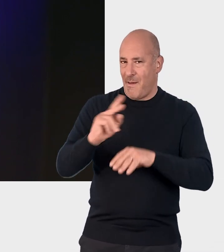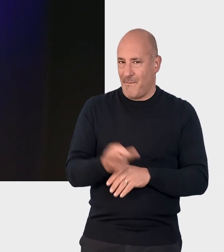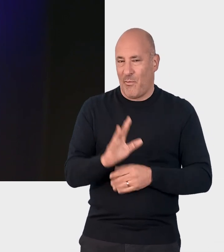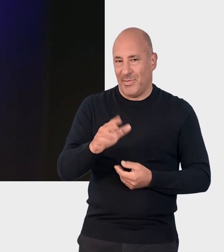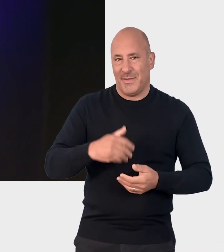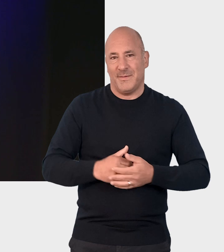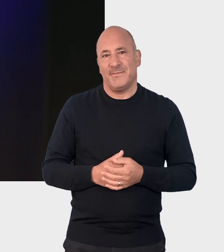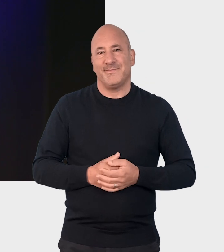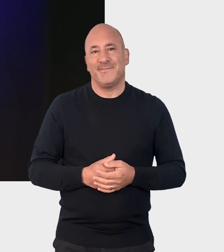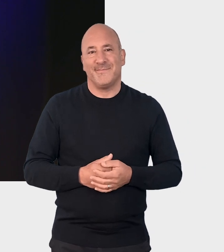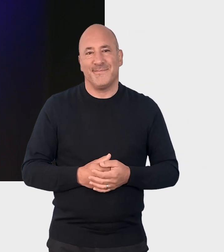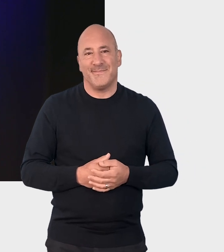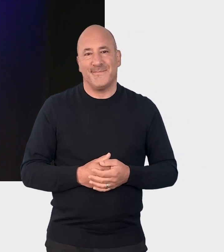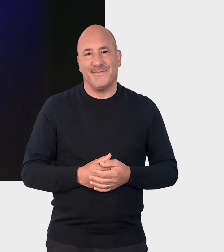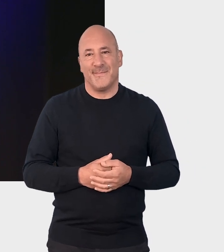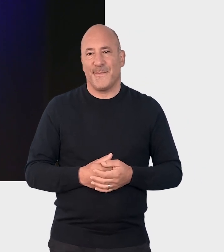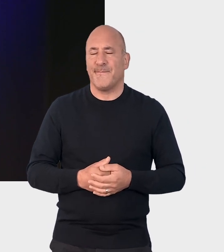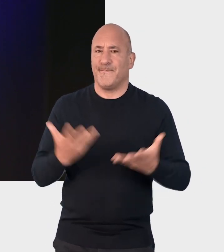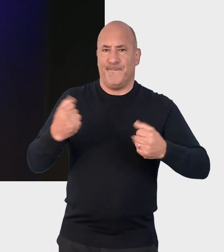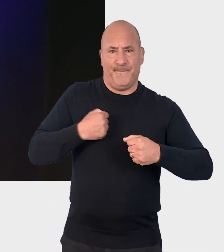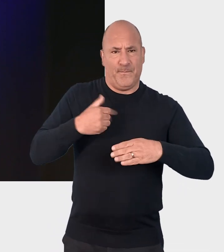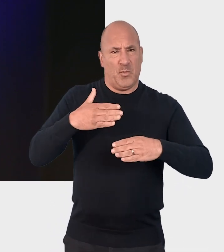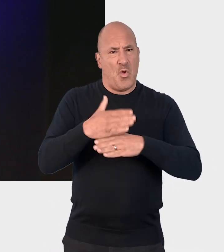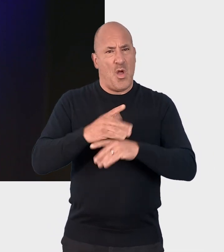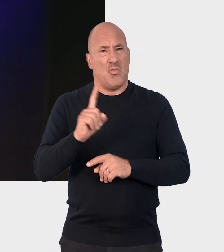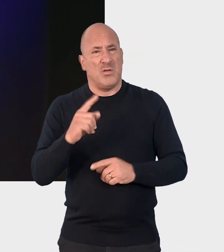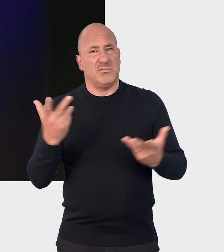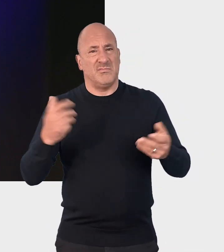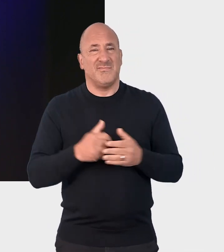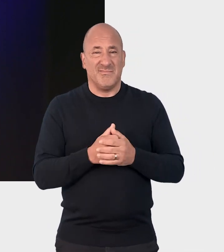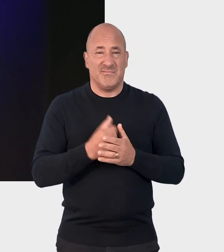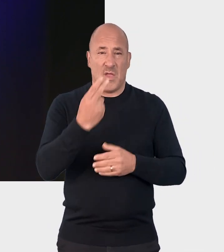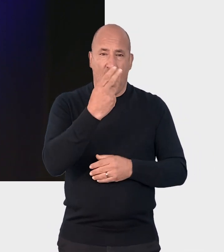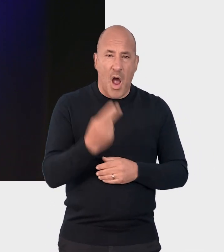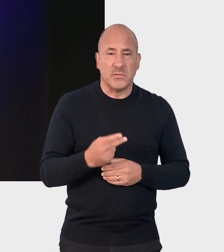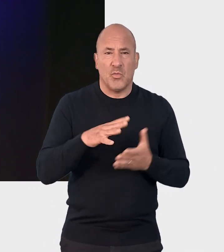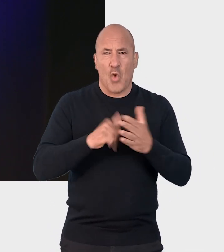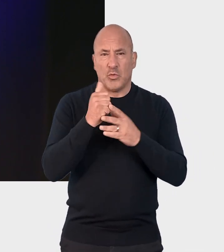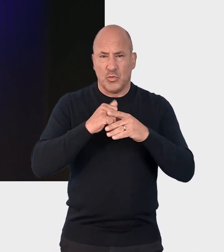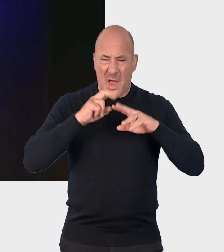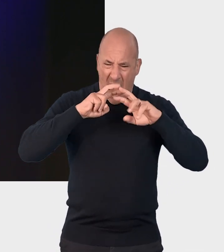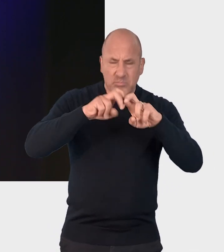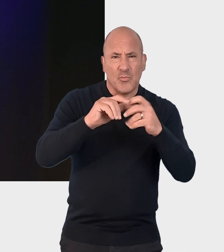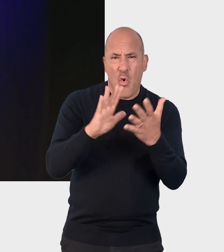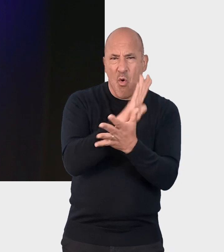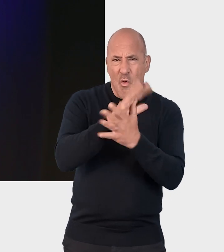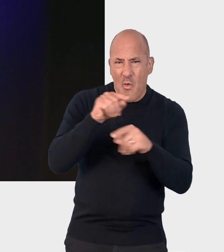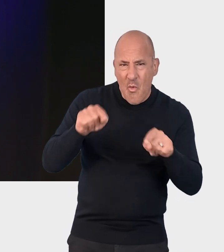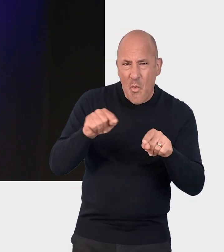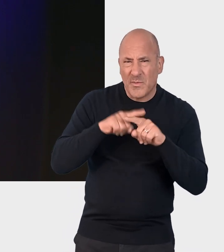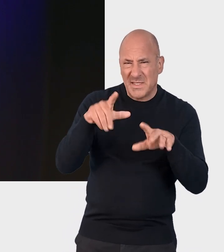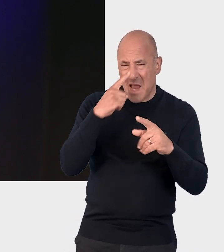also to the city region of Greater Manchester. And obviously our work is to explore the joy of art